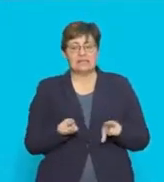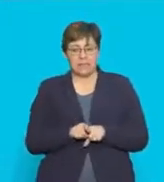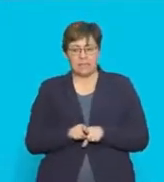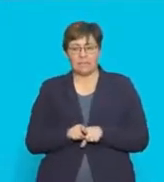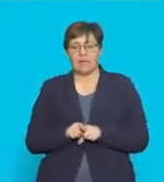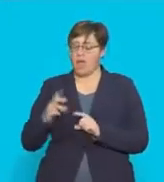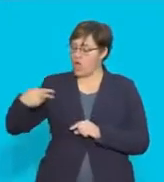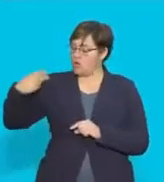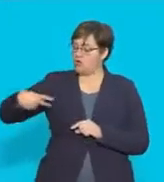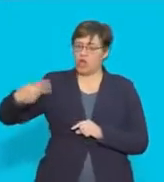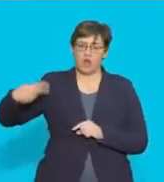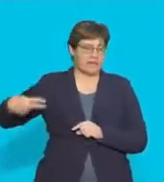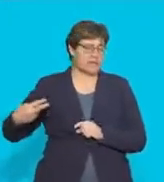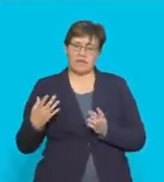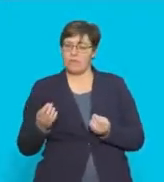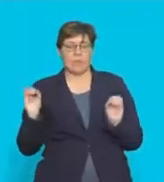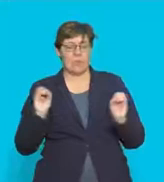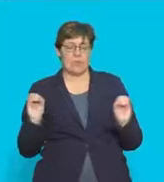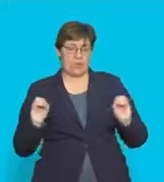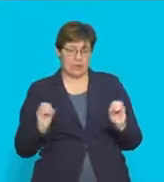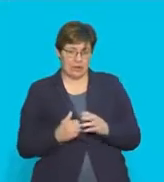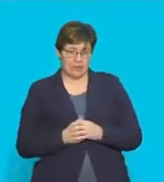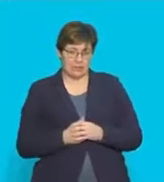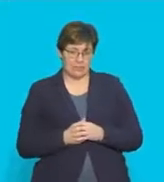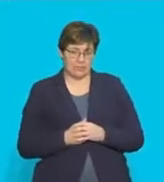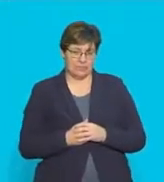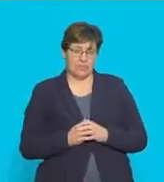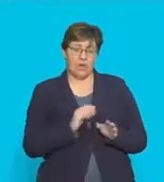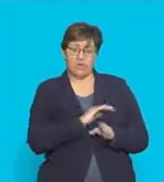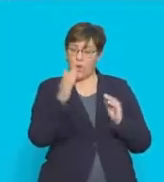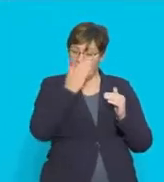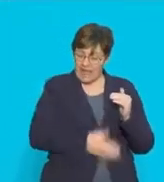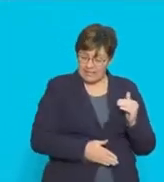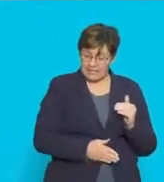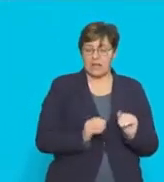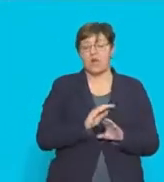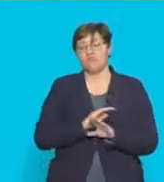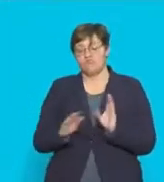be non-recurring numbers, right? Non-terminating meaning